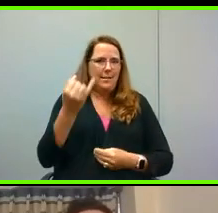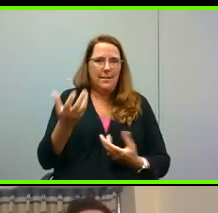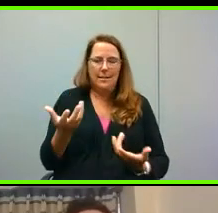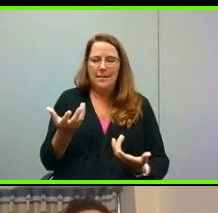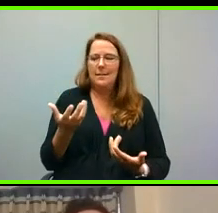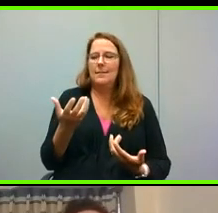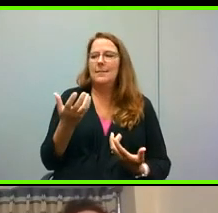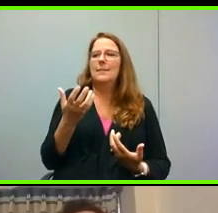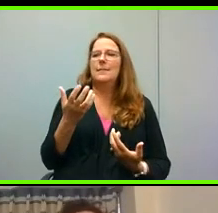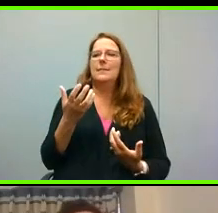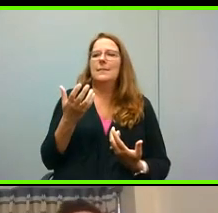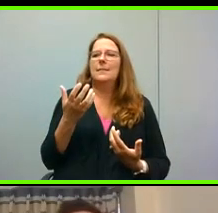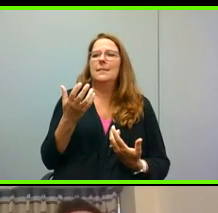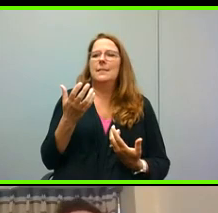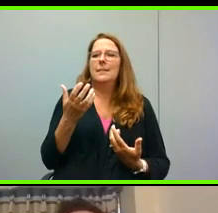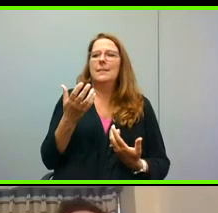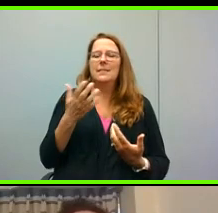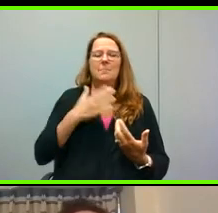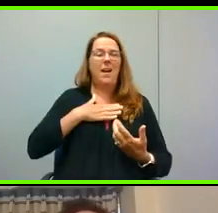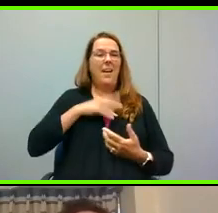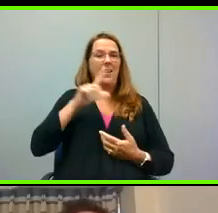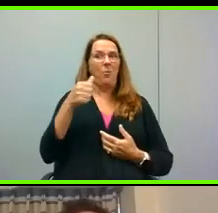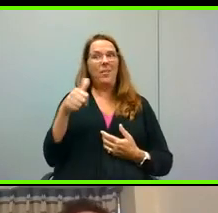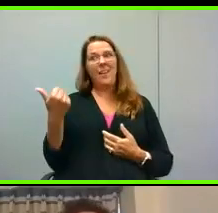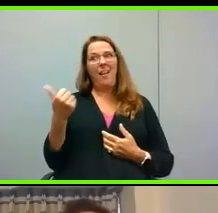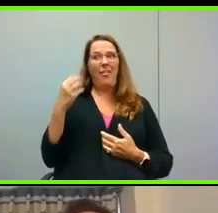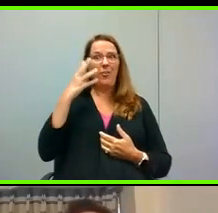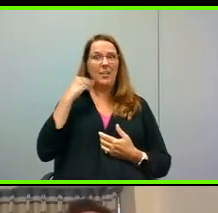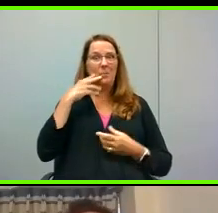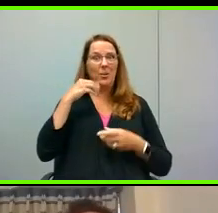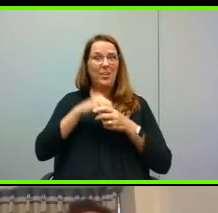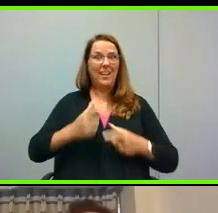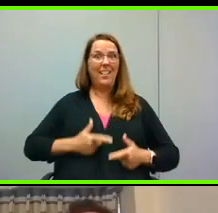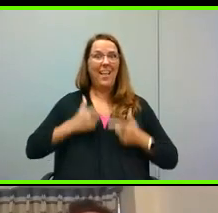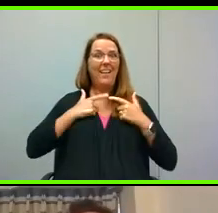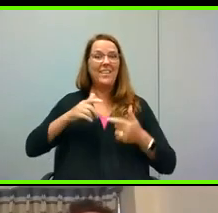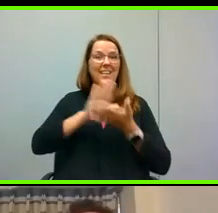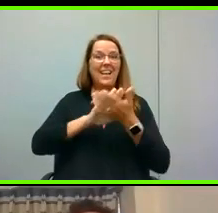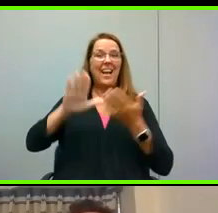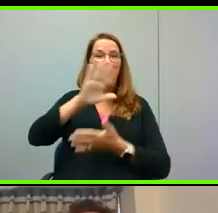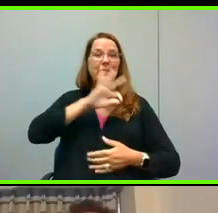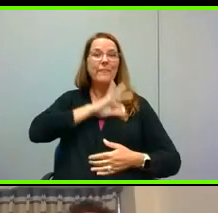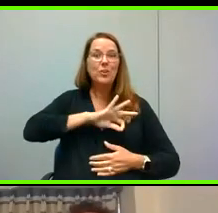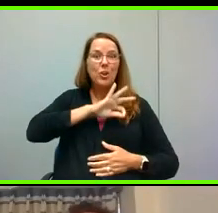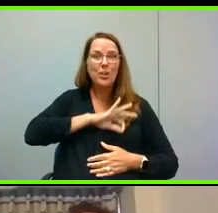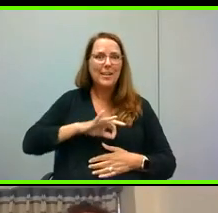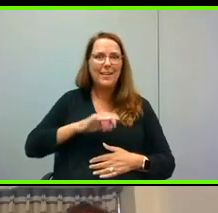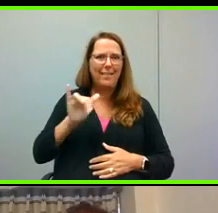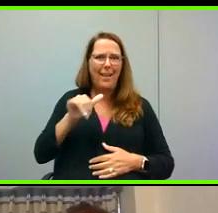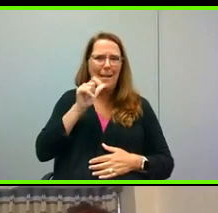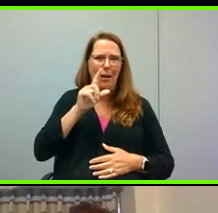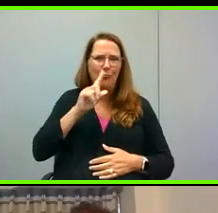My only other experience in life was in college fraternities, and those aren't really. So, and I'll just